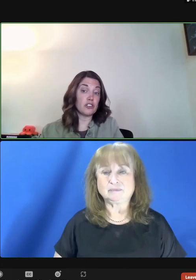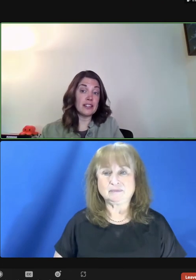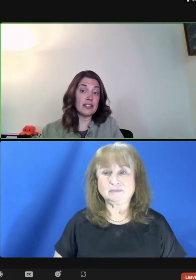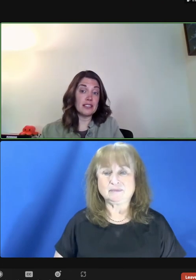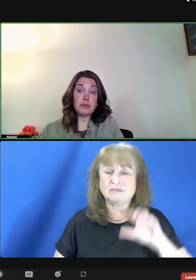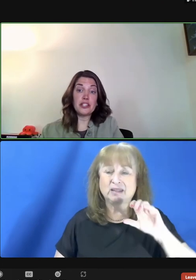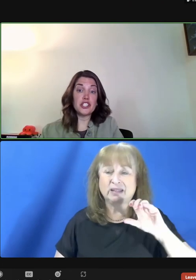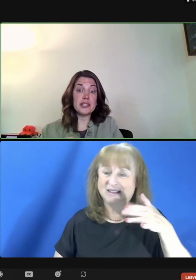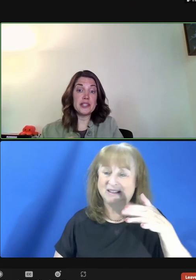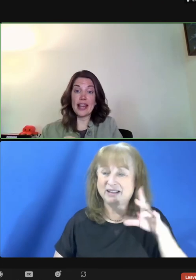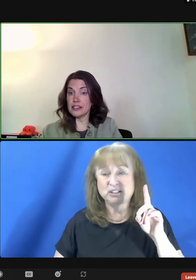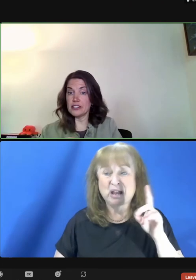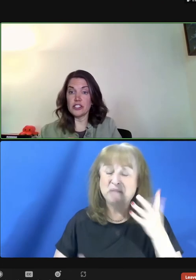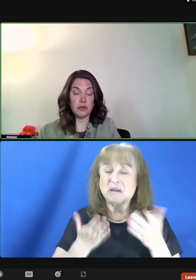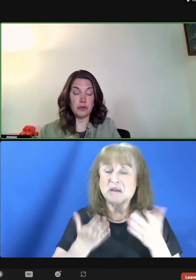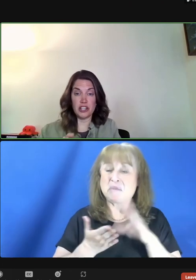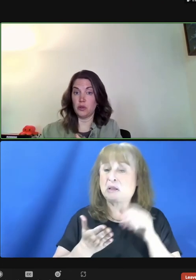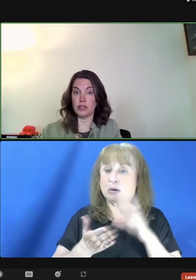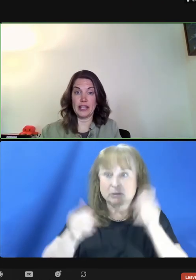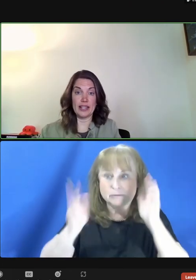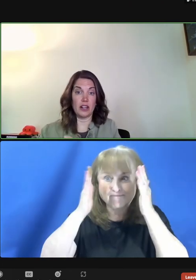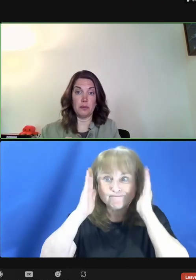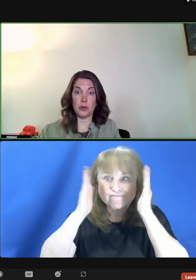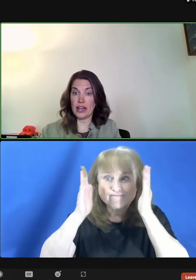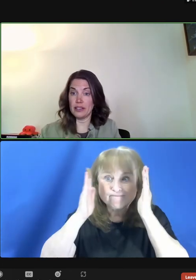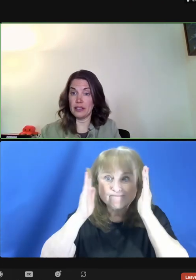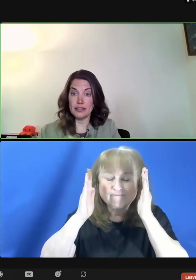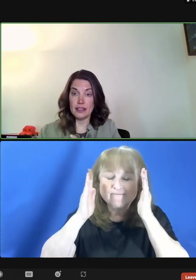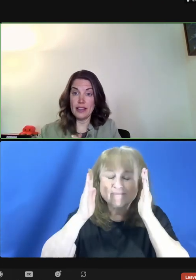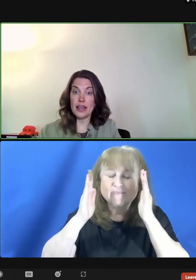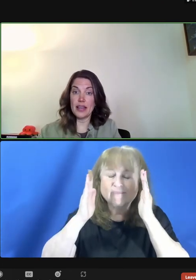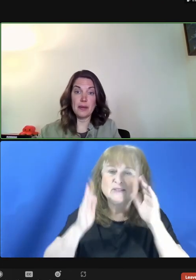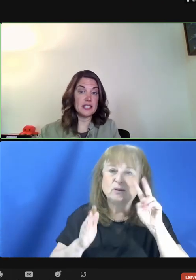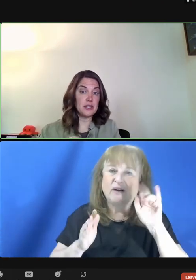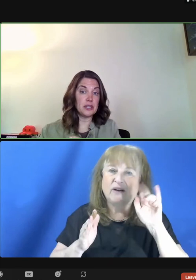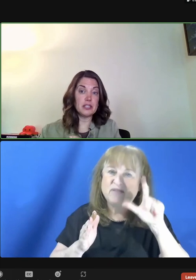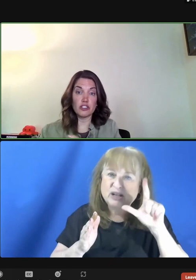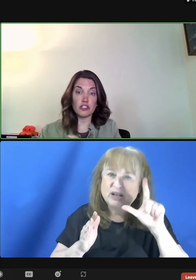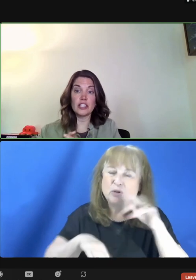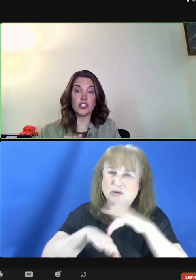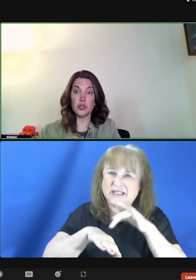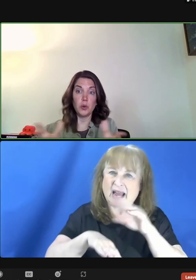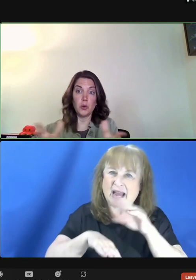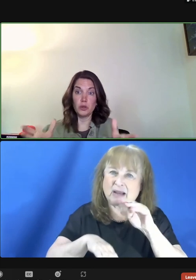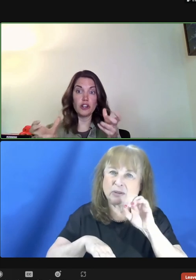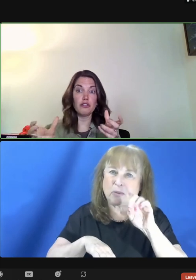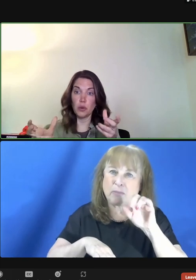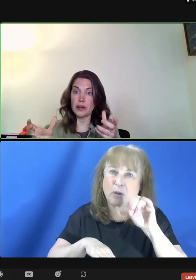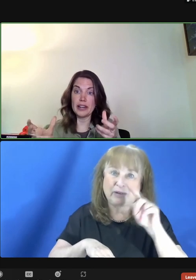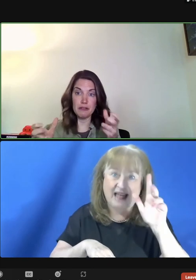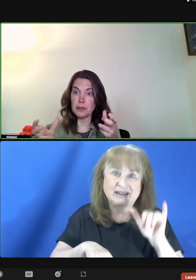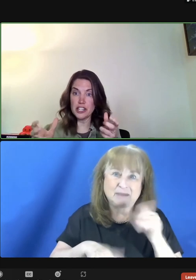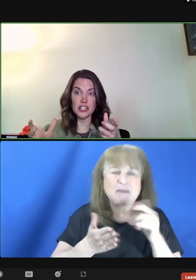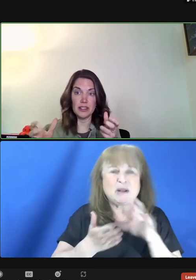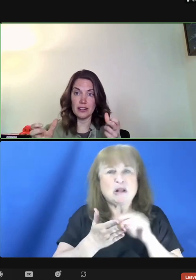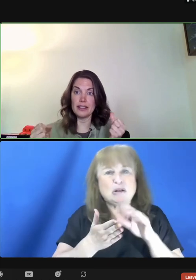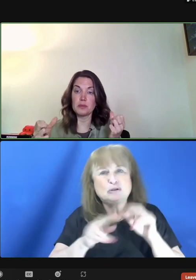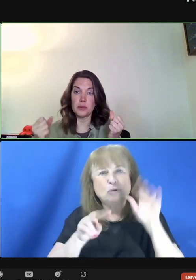child might be learning simply to attend to a visual or tactile modality. They might simply be learning to look